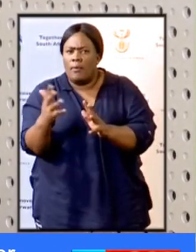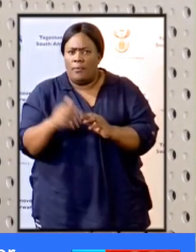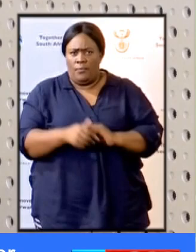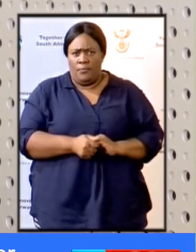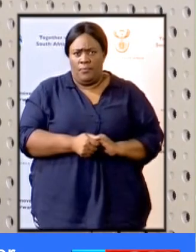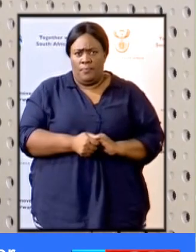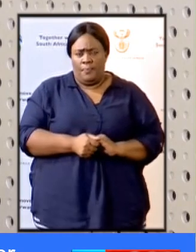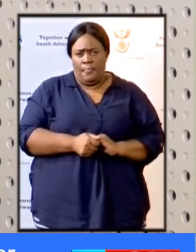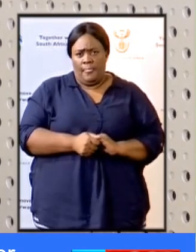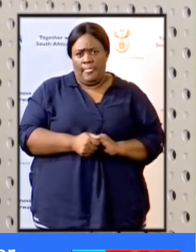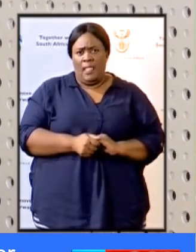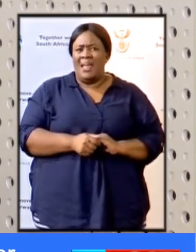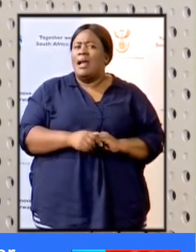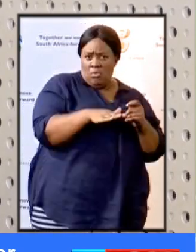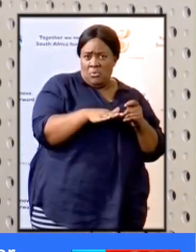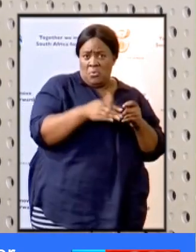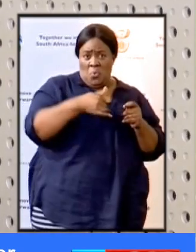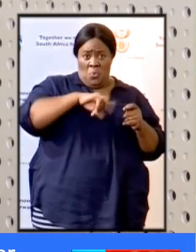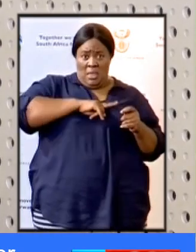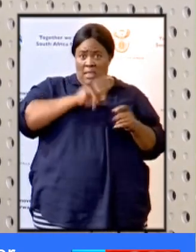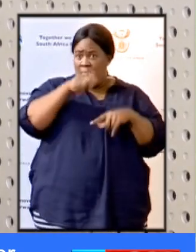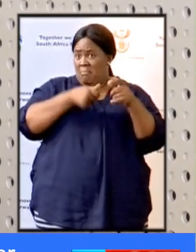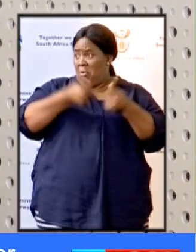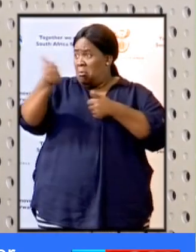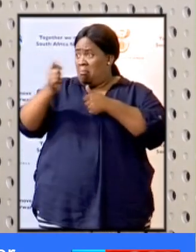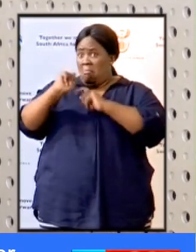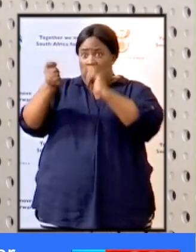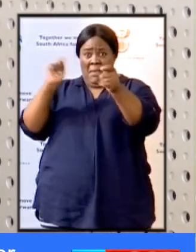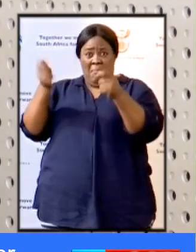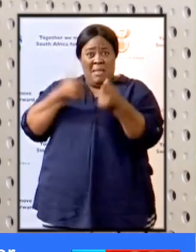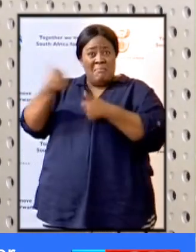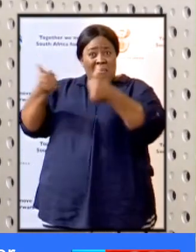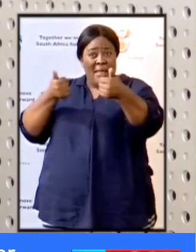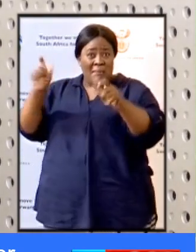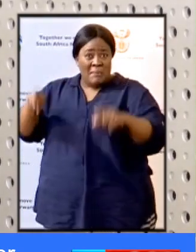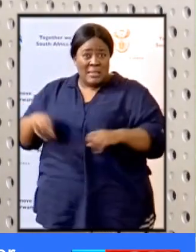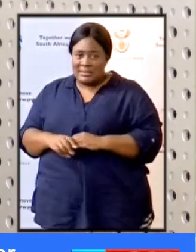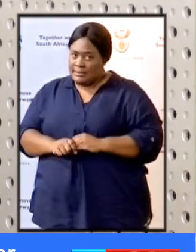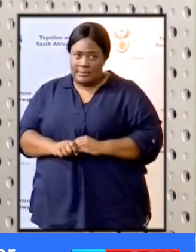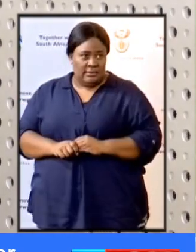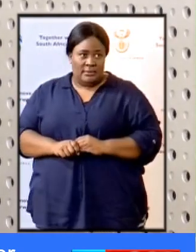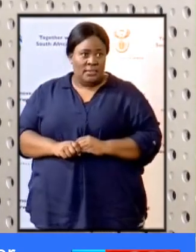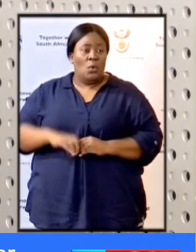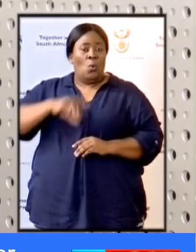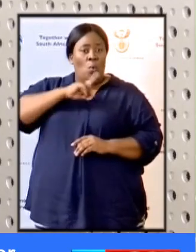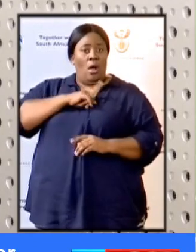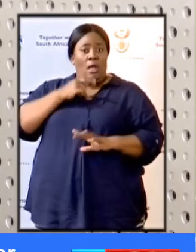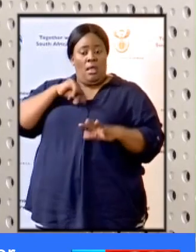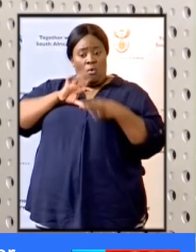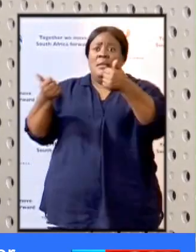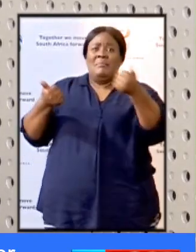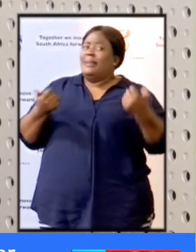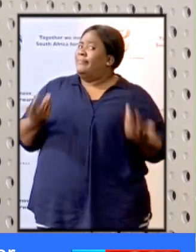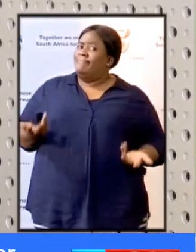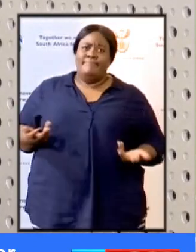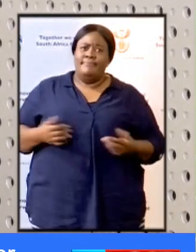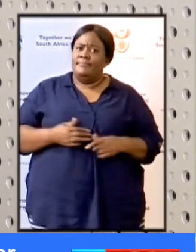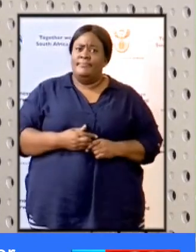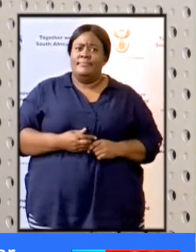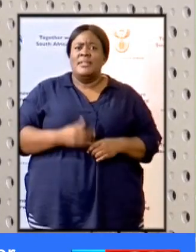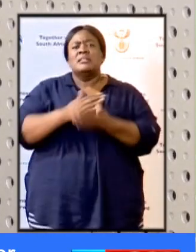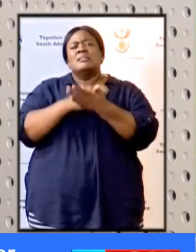in any case. We are not planning that because our commitment is still that we're going to finish there. So asking some who are